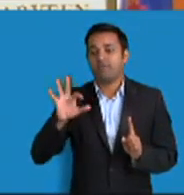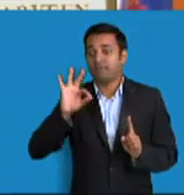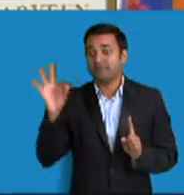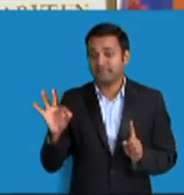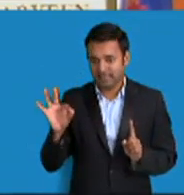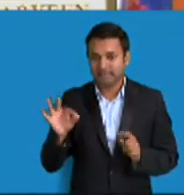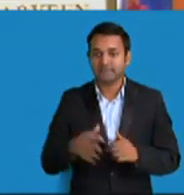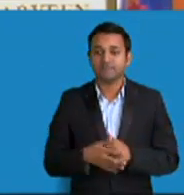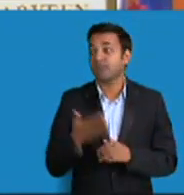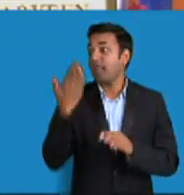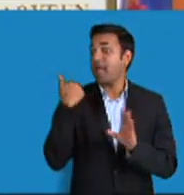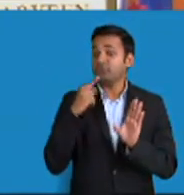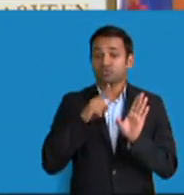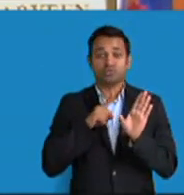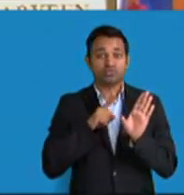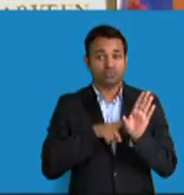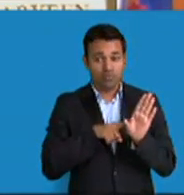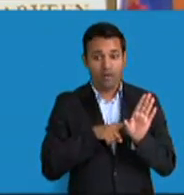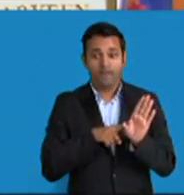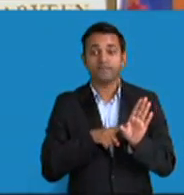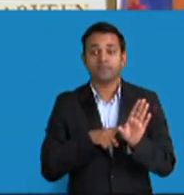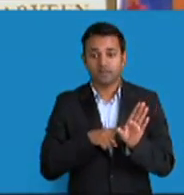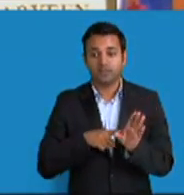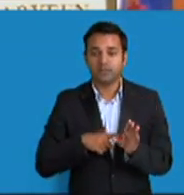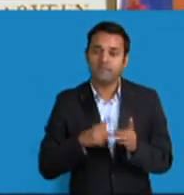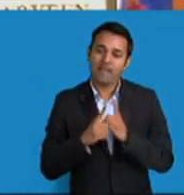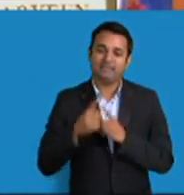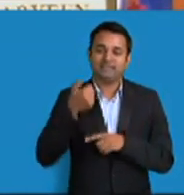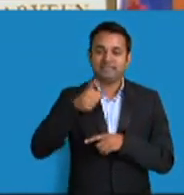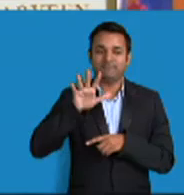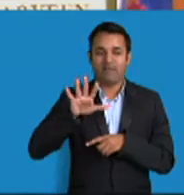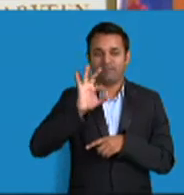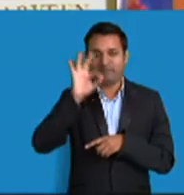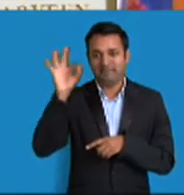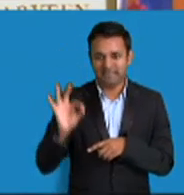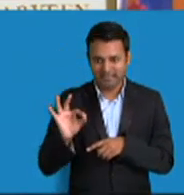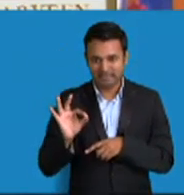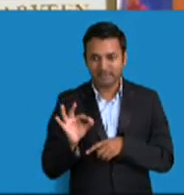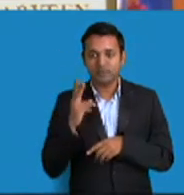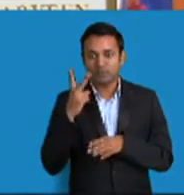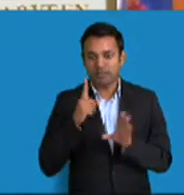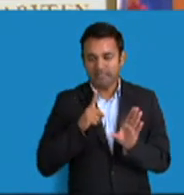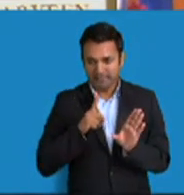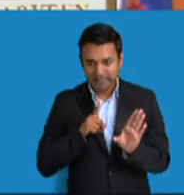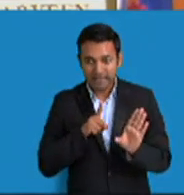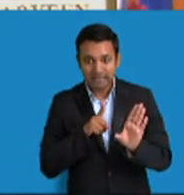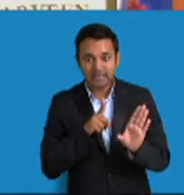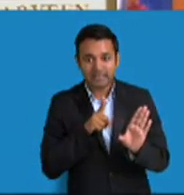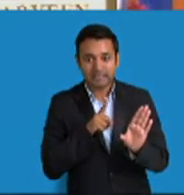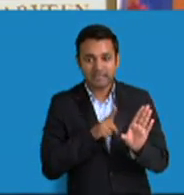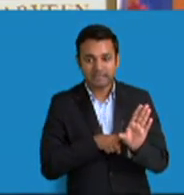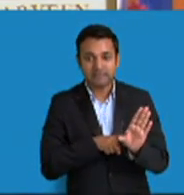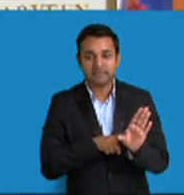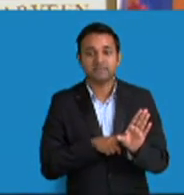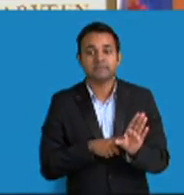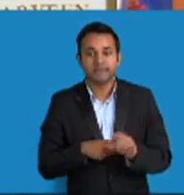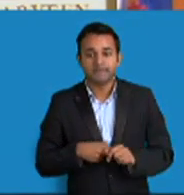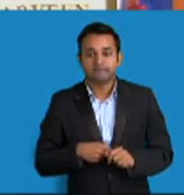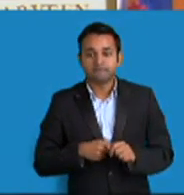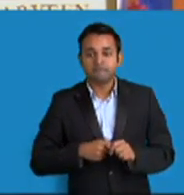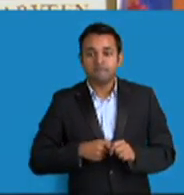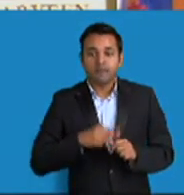we had a pass rate of 65%. So, Madam Speaker, within 2 years, we had a pass rate of year 13 increasing from 37% to